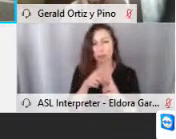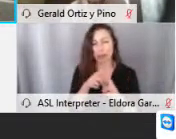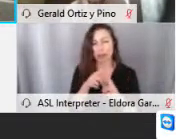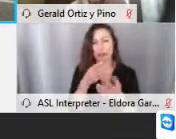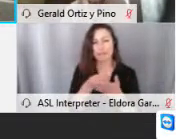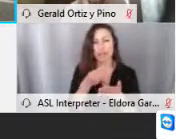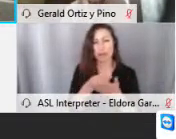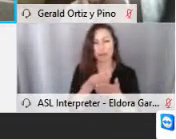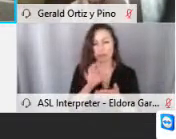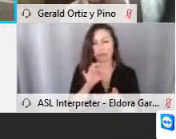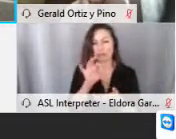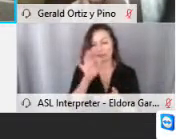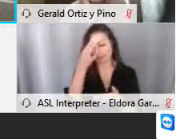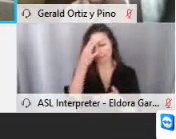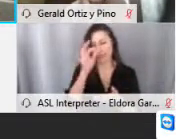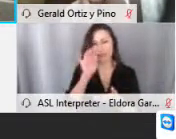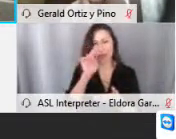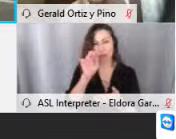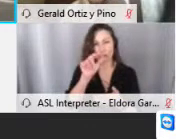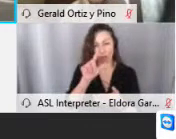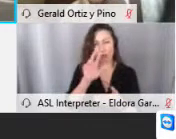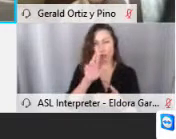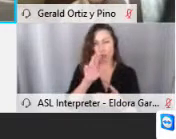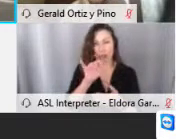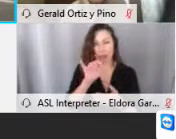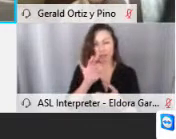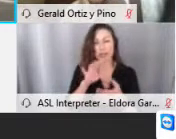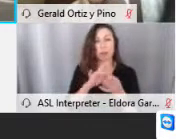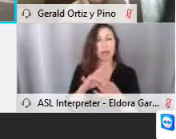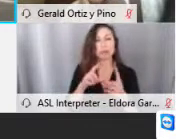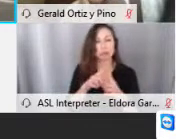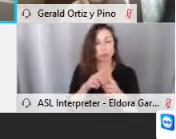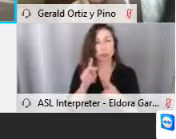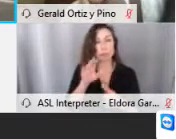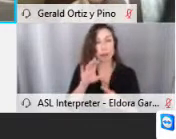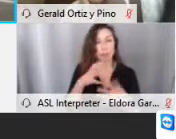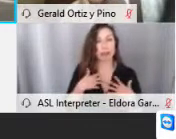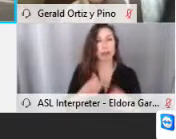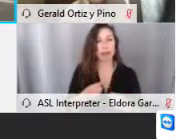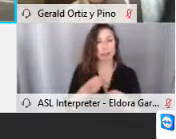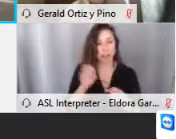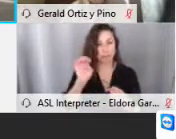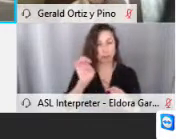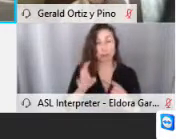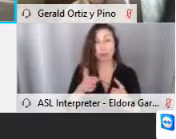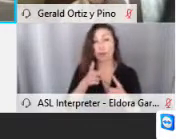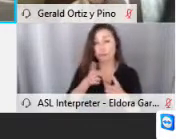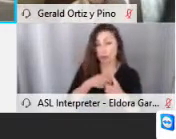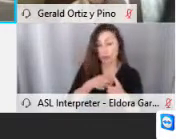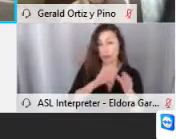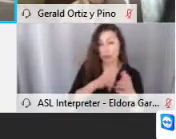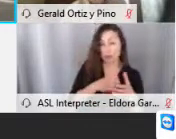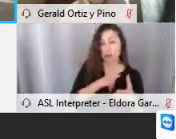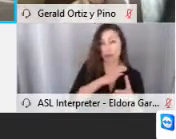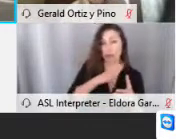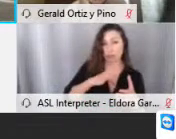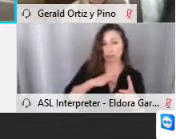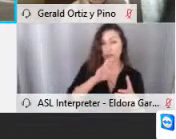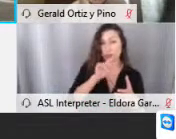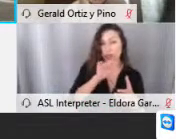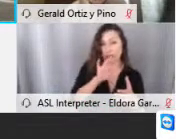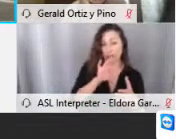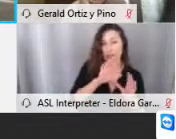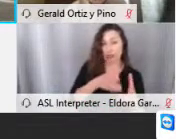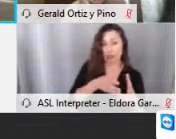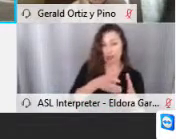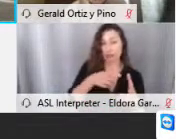relief that have shaped how we've been able to respond to the public health emergency. So first, there are the congressional relief